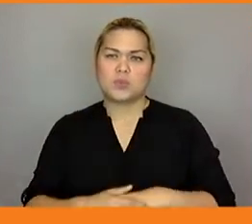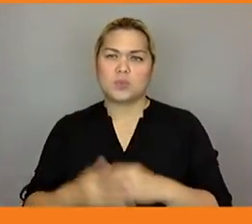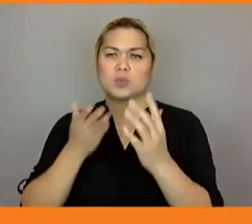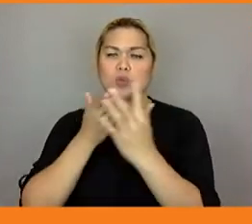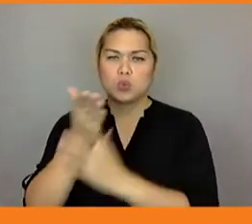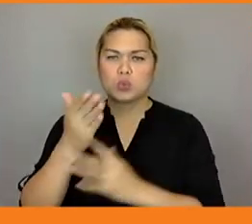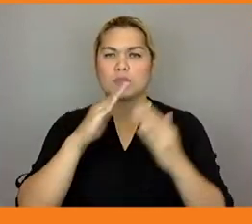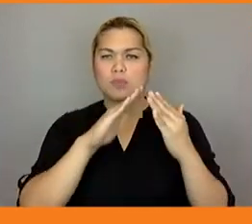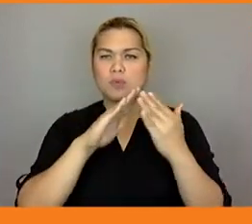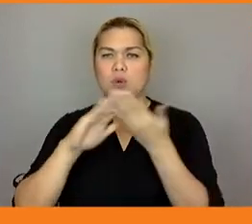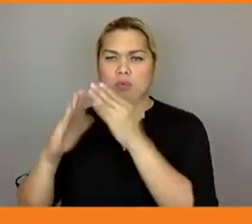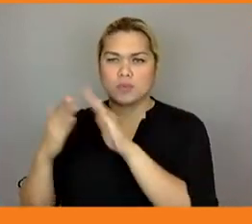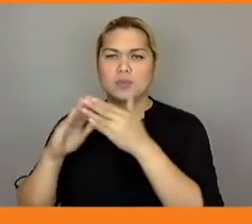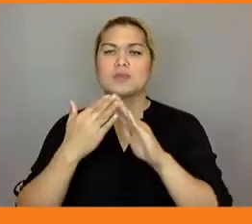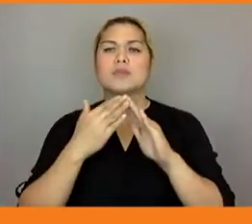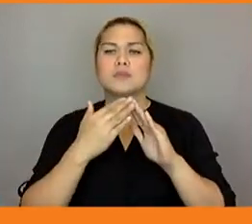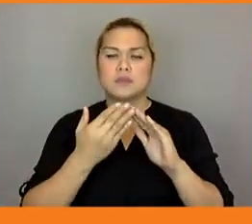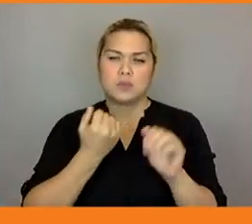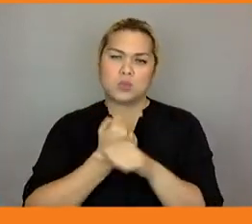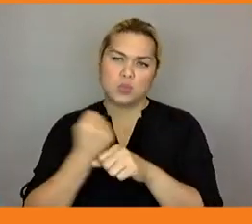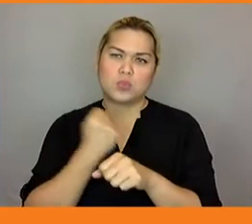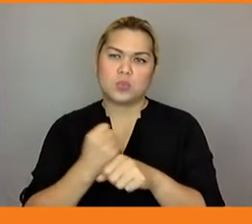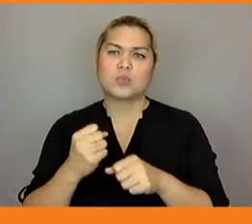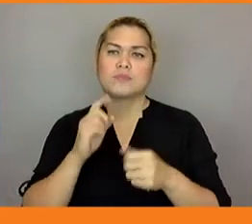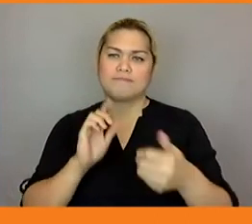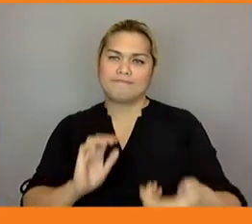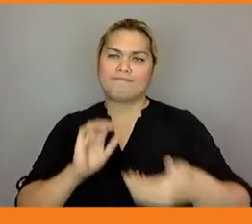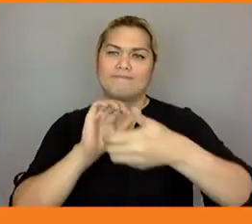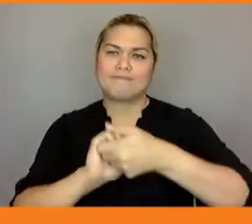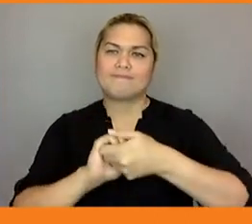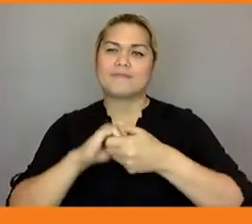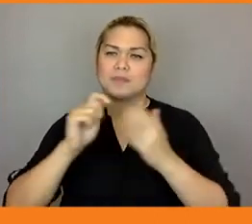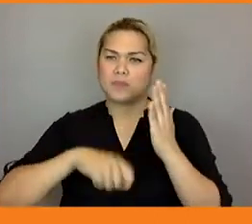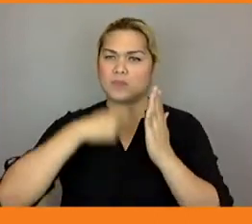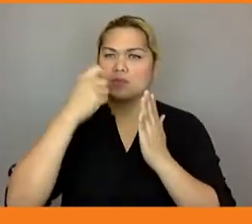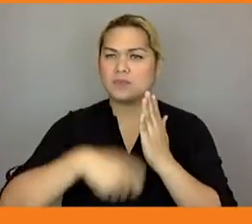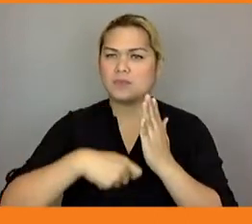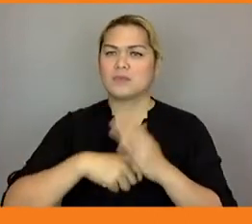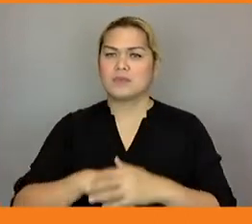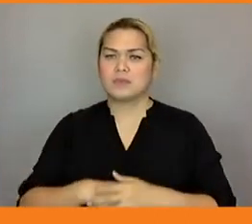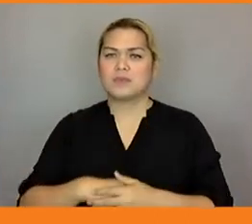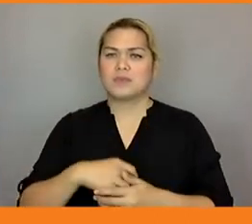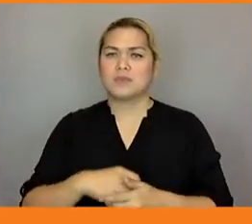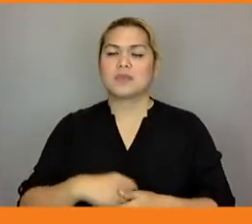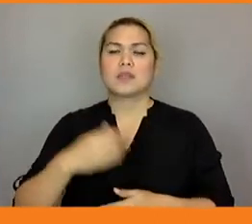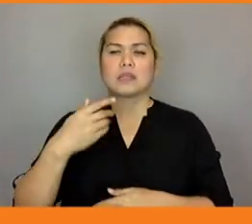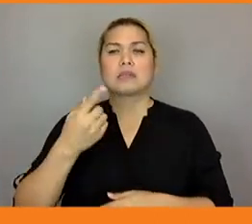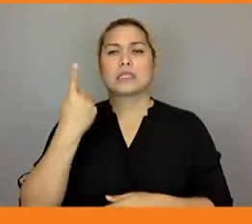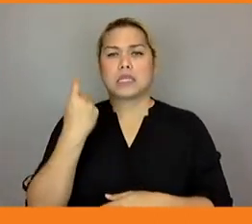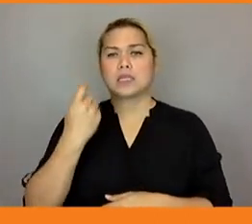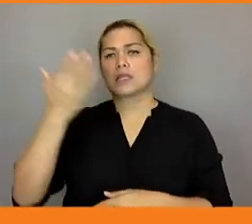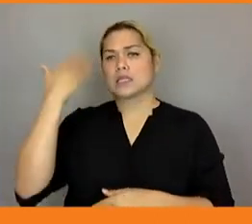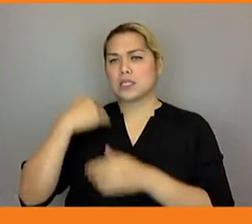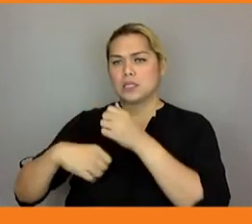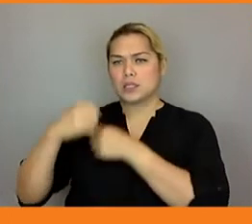CRPP, which was launched last year. And the program aims to strengthen climate resilience for